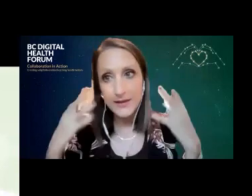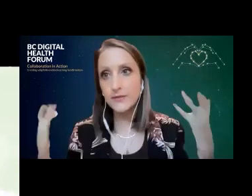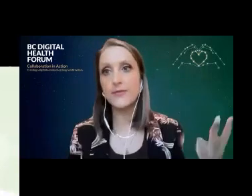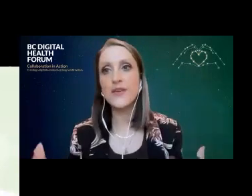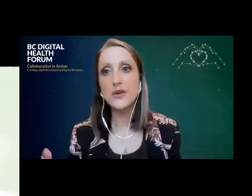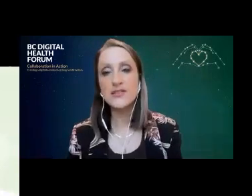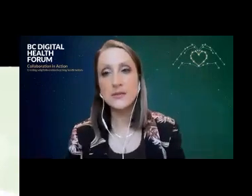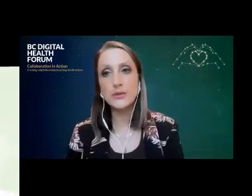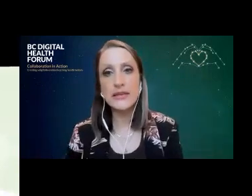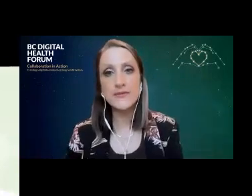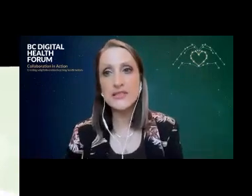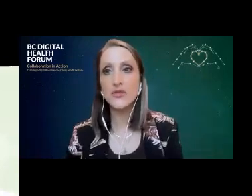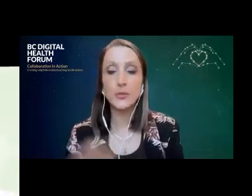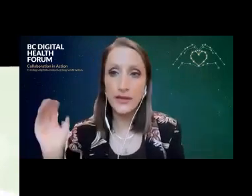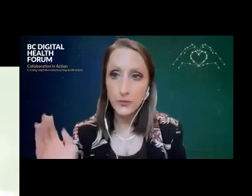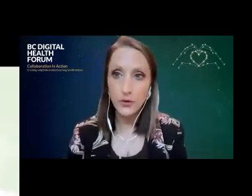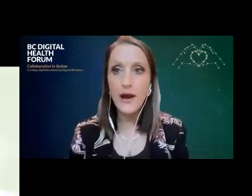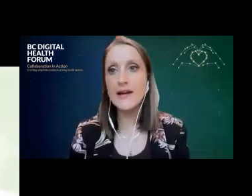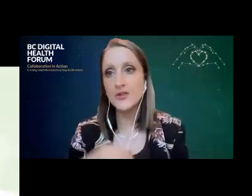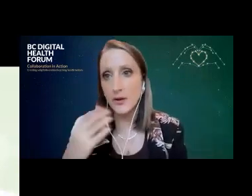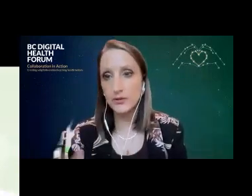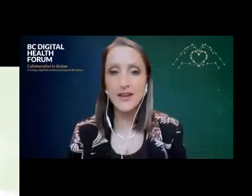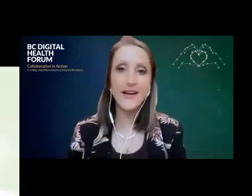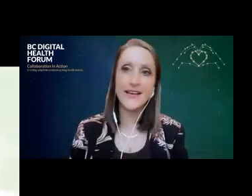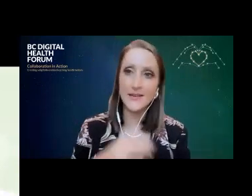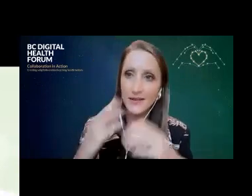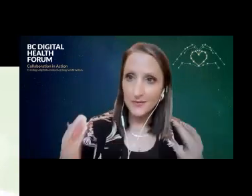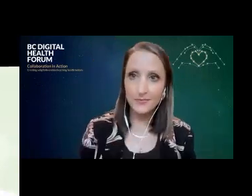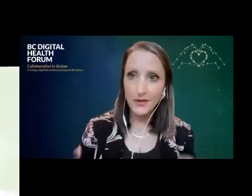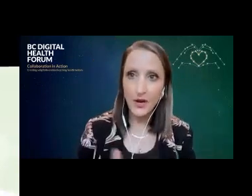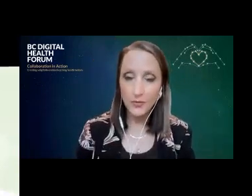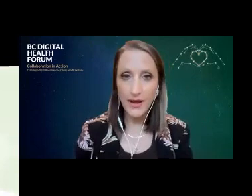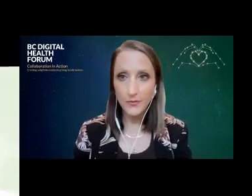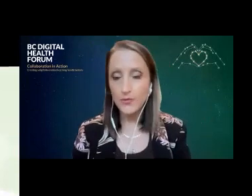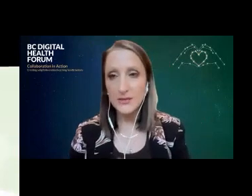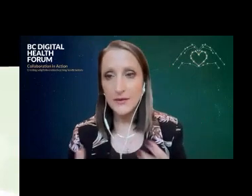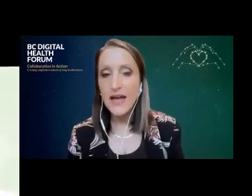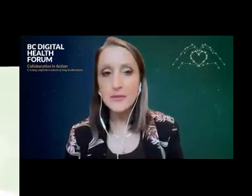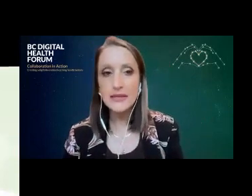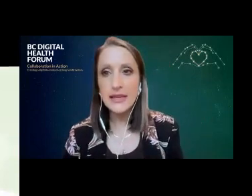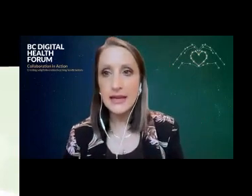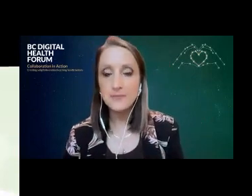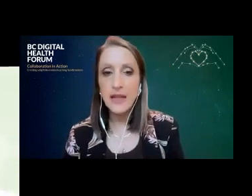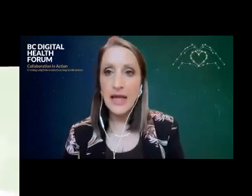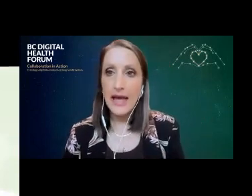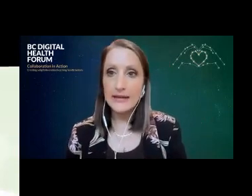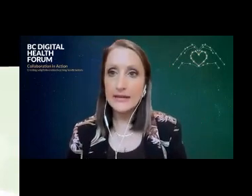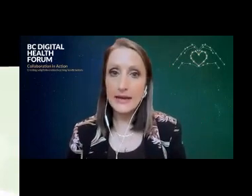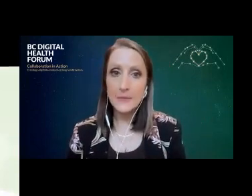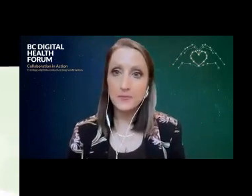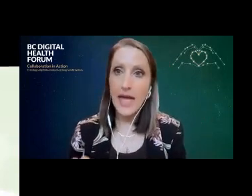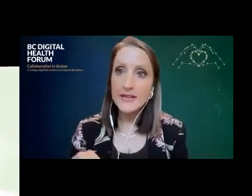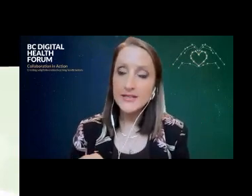Why? Because of fears and beliefs that the plane will crash, I will die, I won't see my family again.